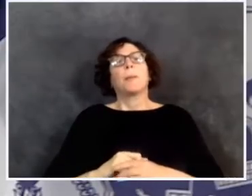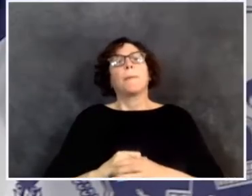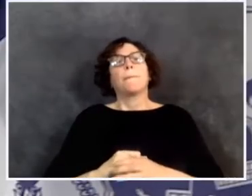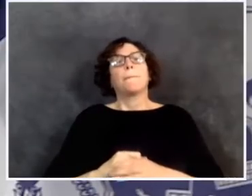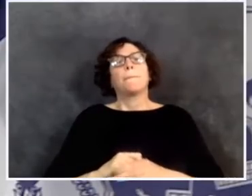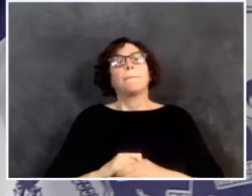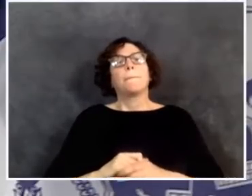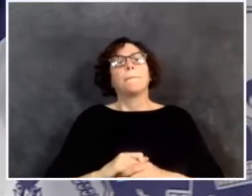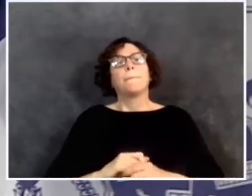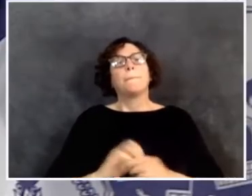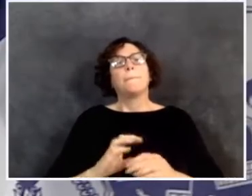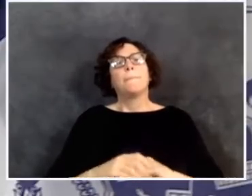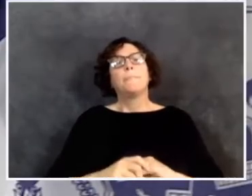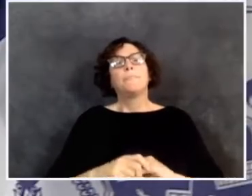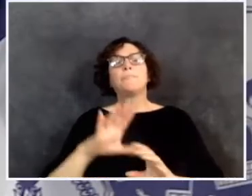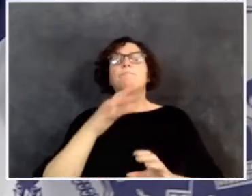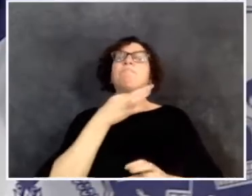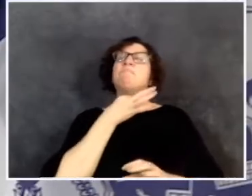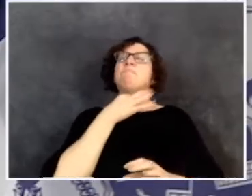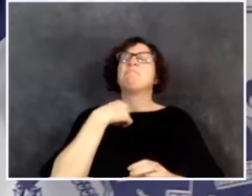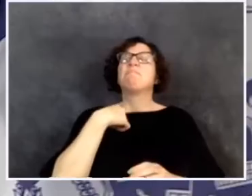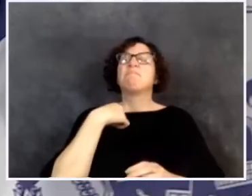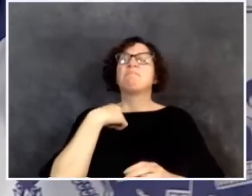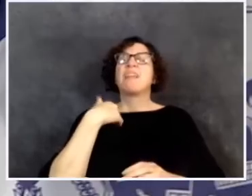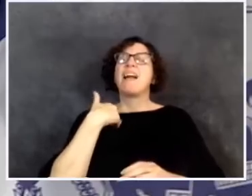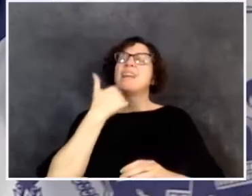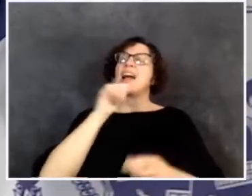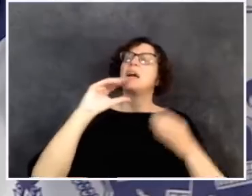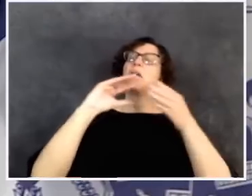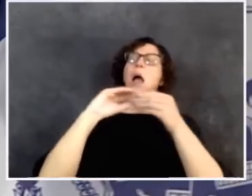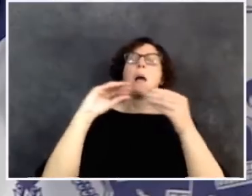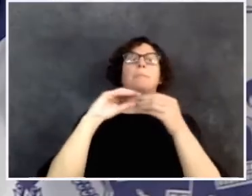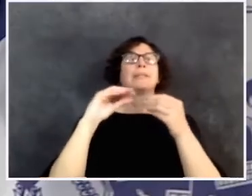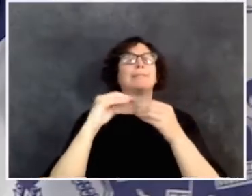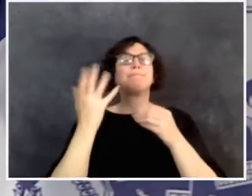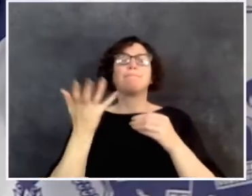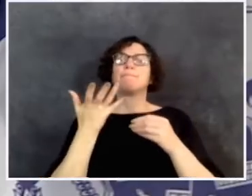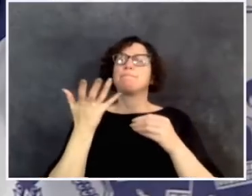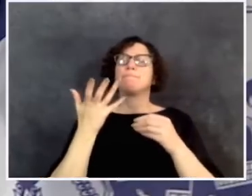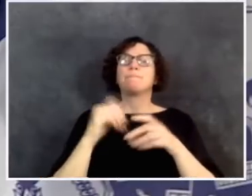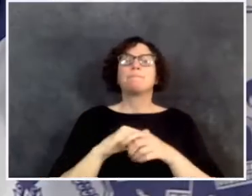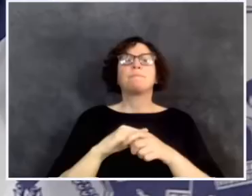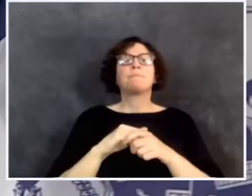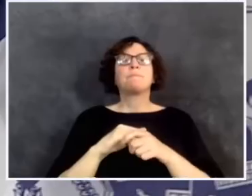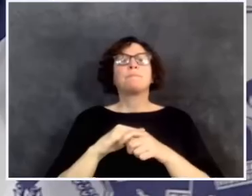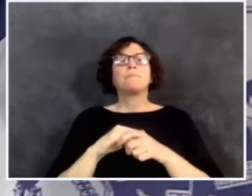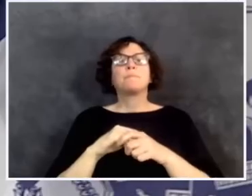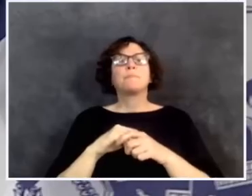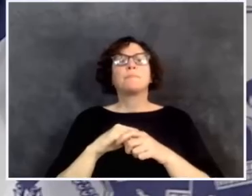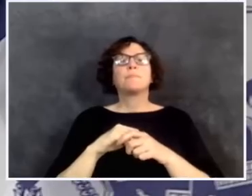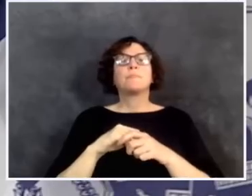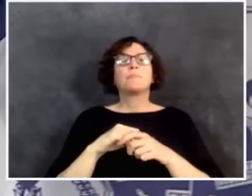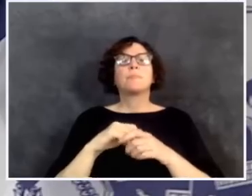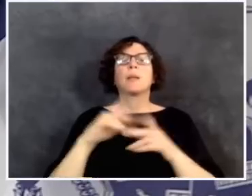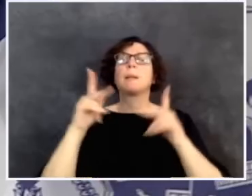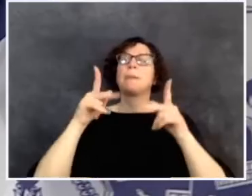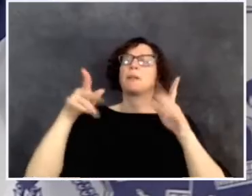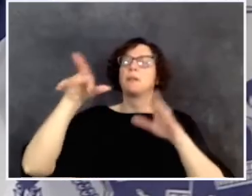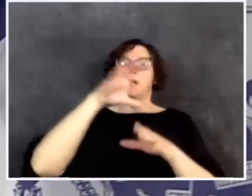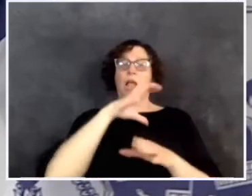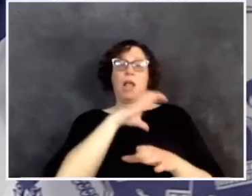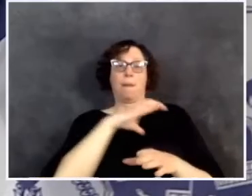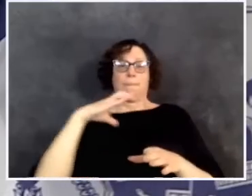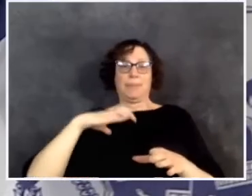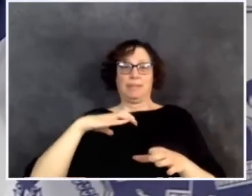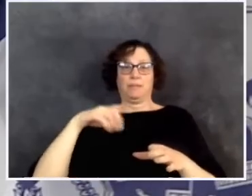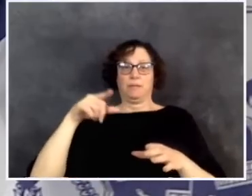city council are urging the governor to shut down subways to stop the spread, of course, and I wanted to see if I could get your take on